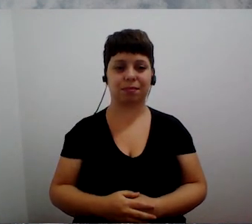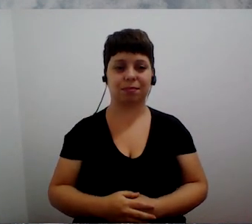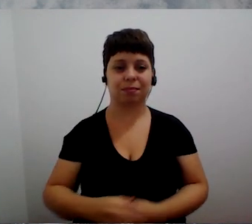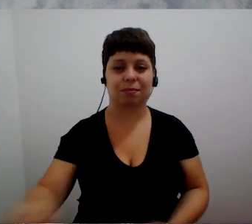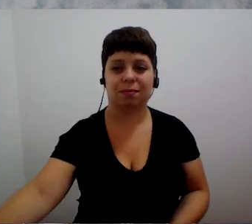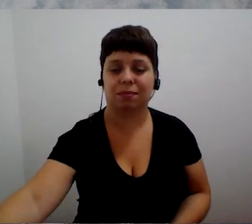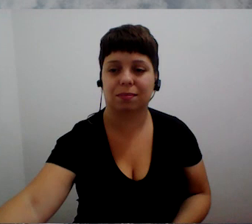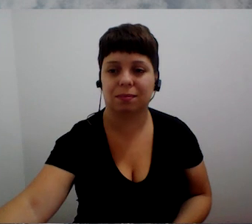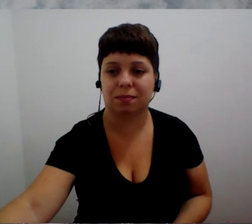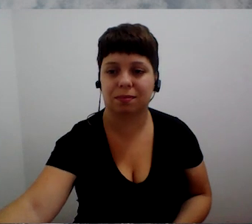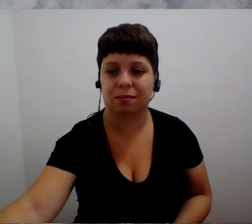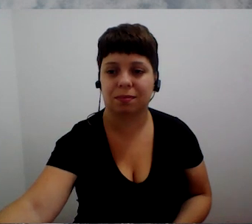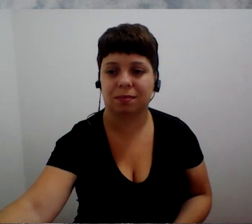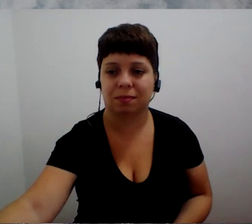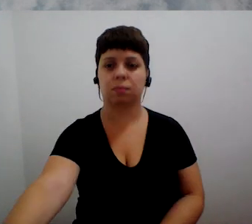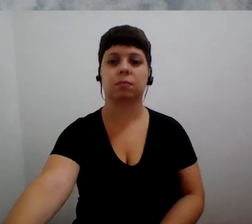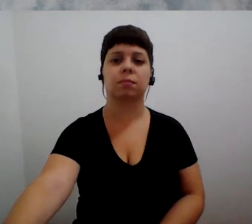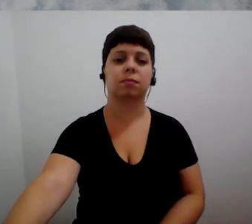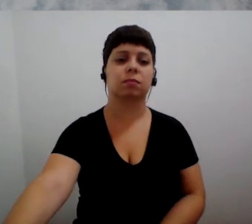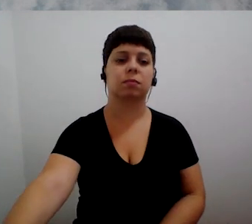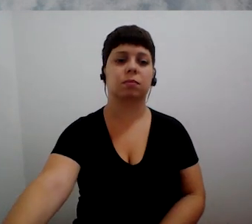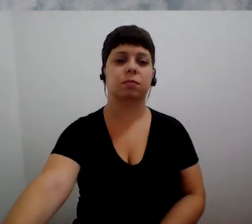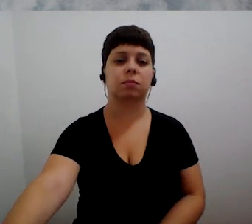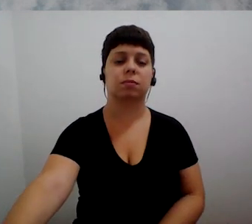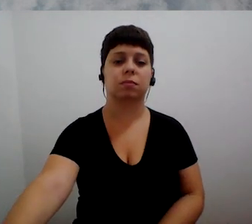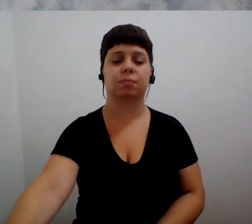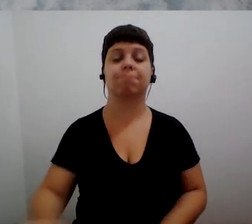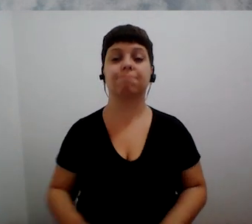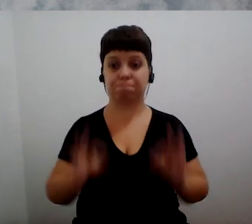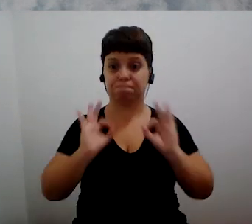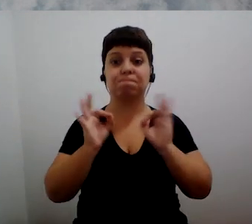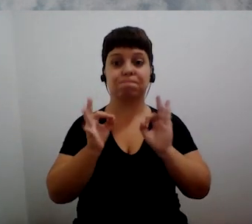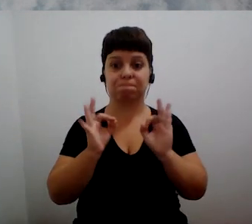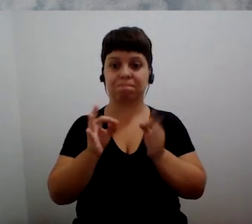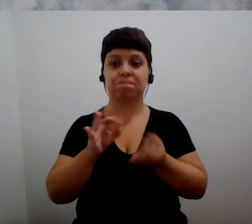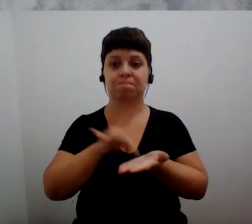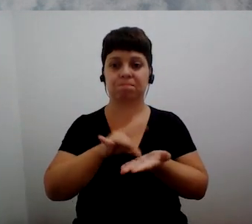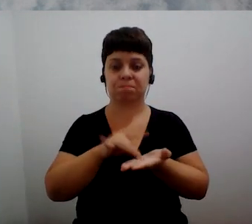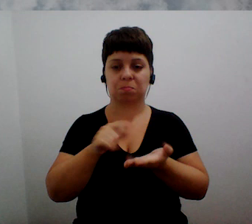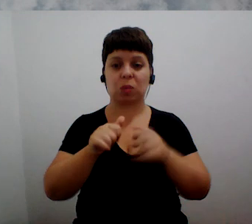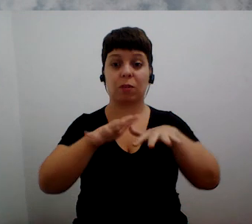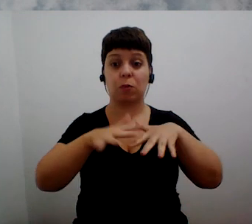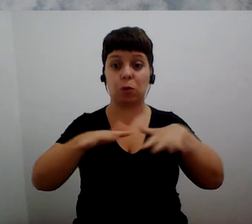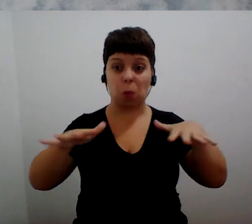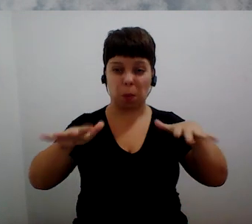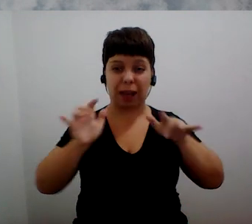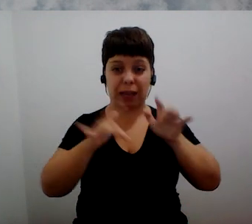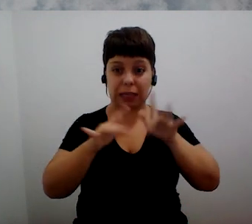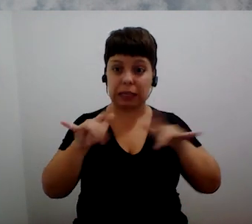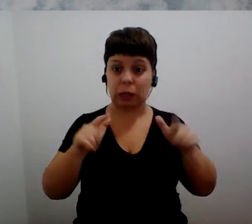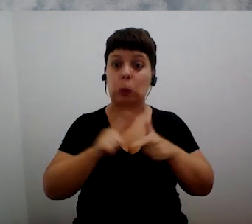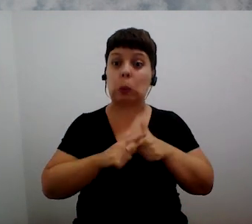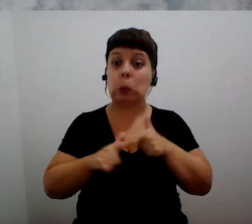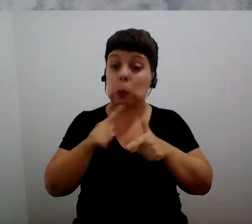Thank you, Miguel. Yes, in fact, marine litter is a big issue. And as you could